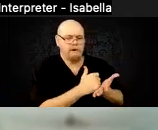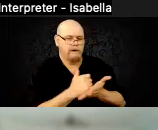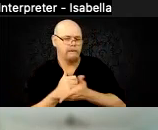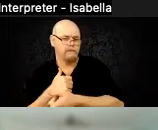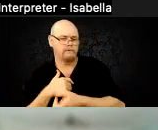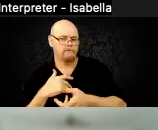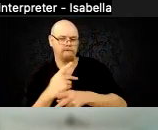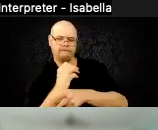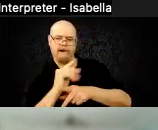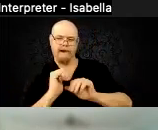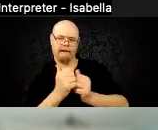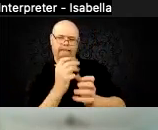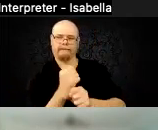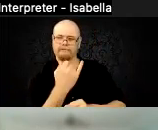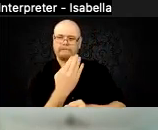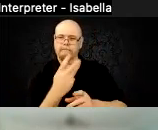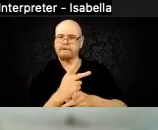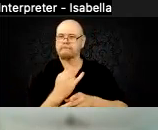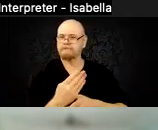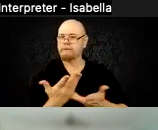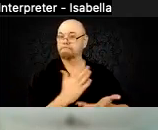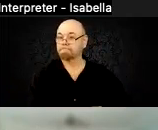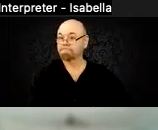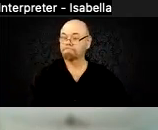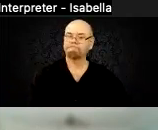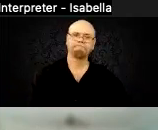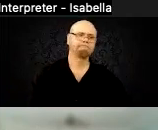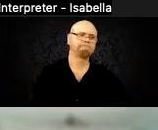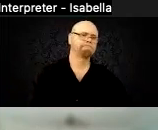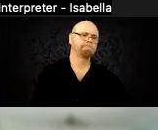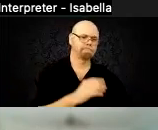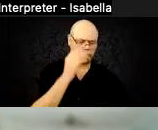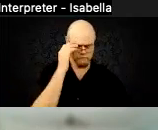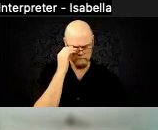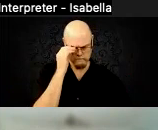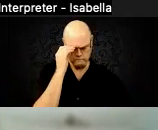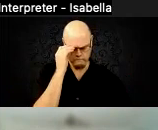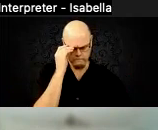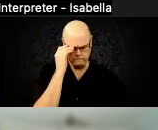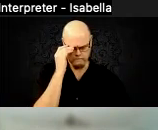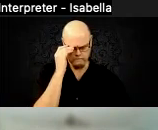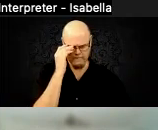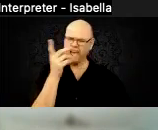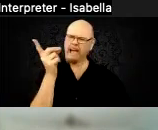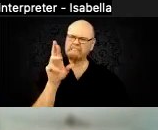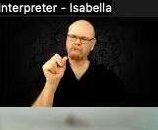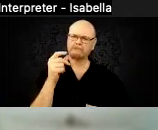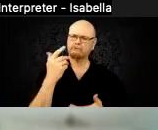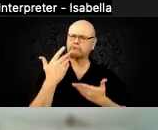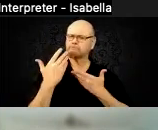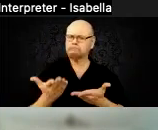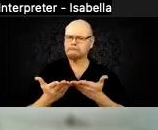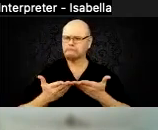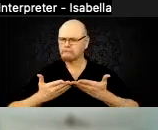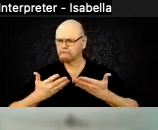employment. And then the last thing is just to make sure it's clear what DRS is responsible for, what they're going to provide, right? We've talked